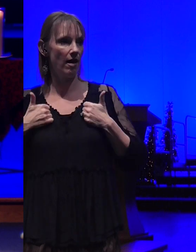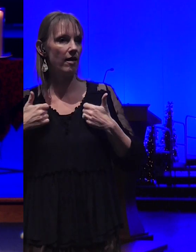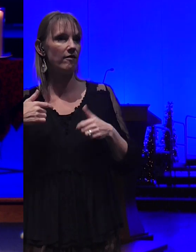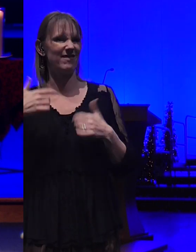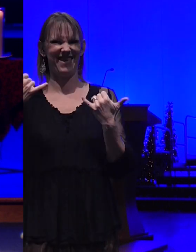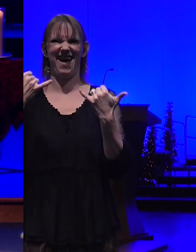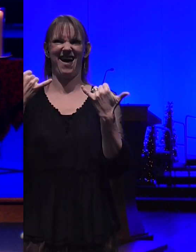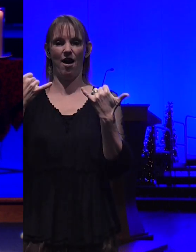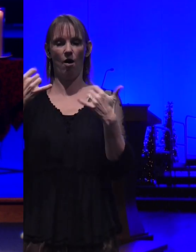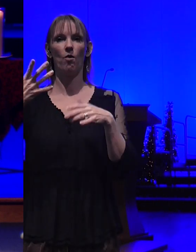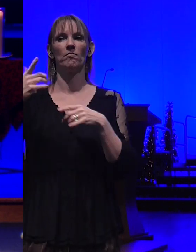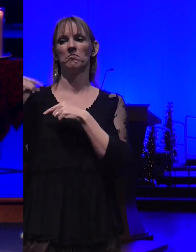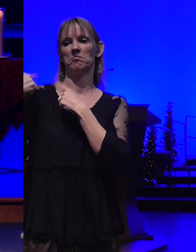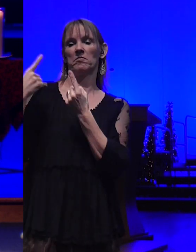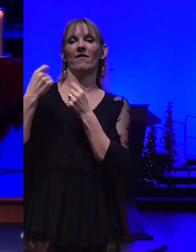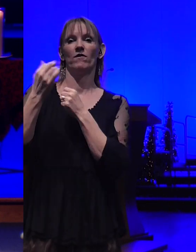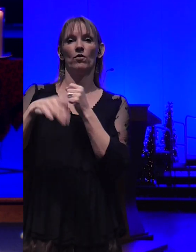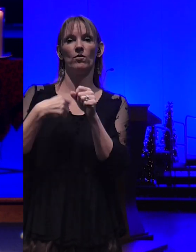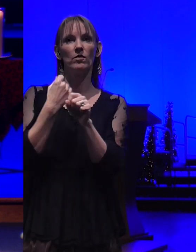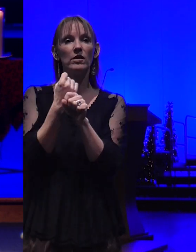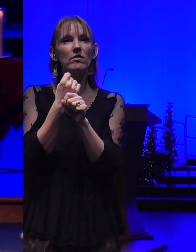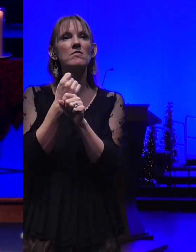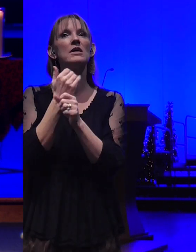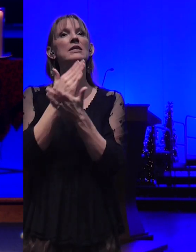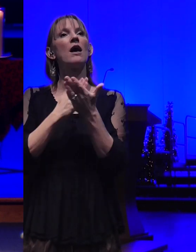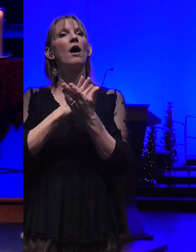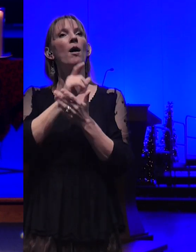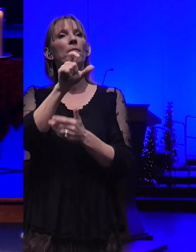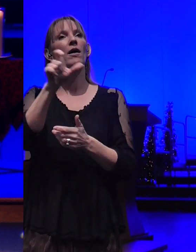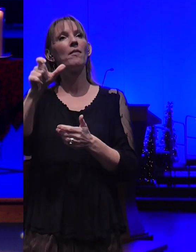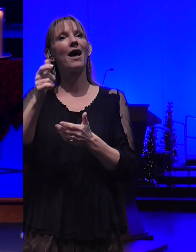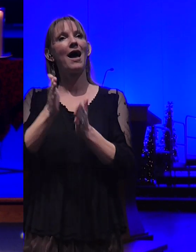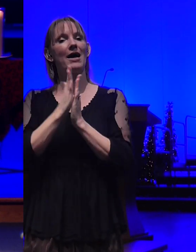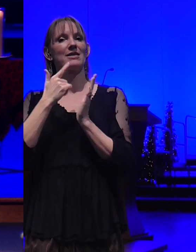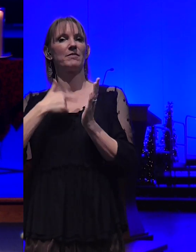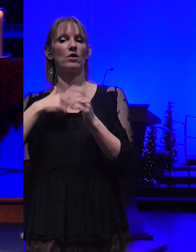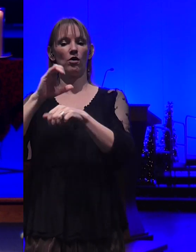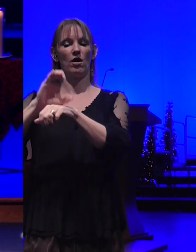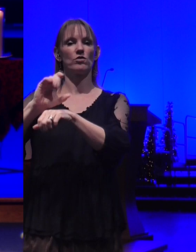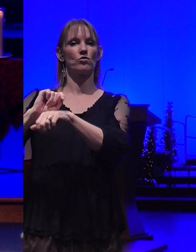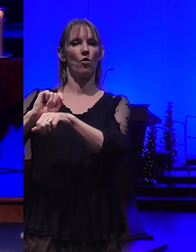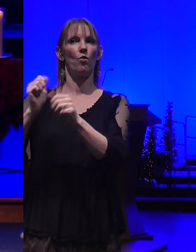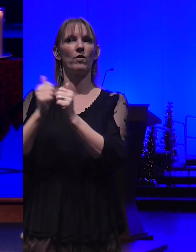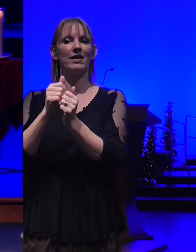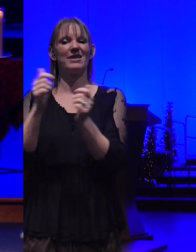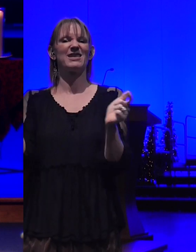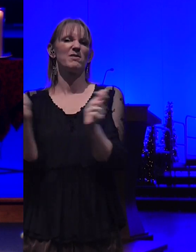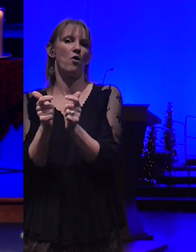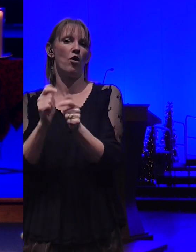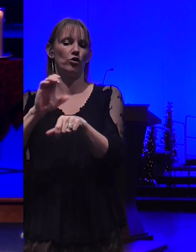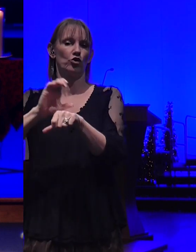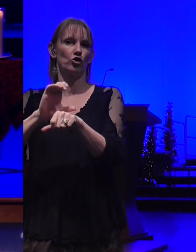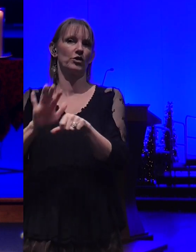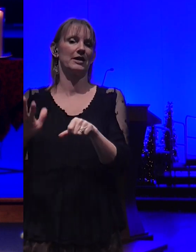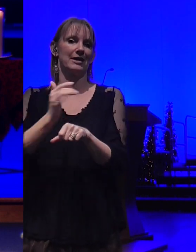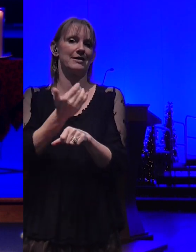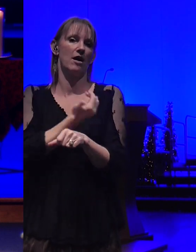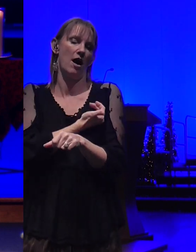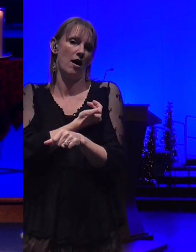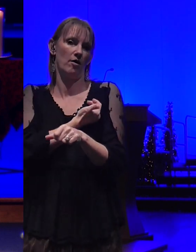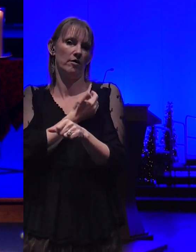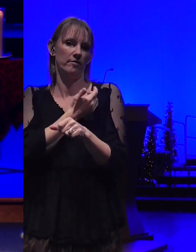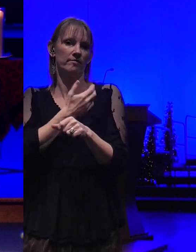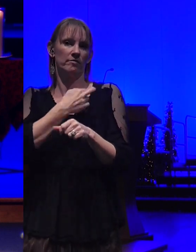I have, over the past years, been asked to consult with certain smaller churches and centers in our movement.